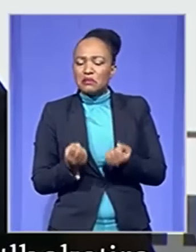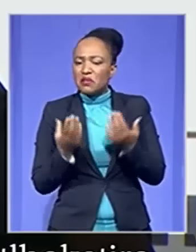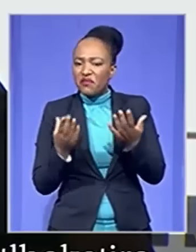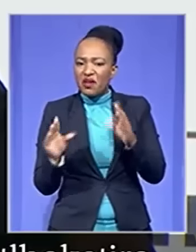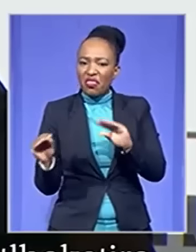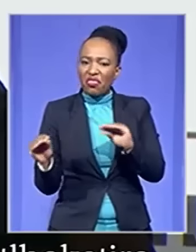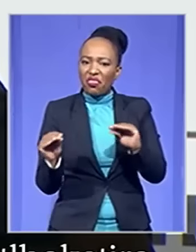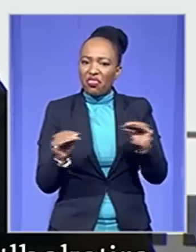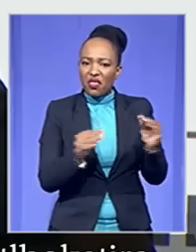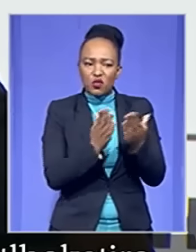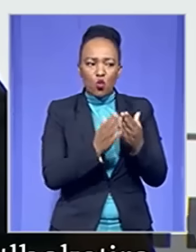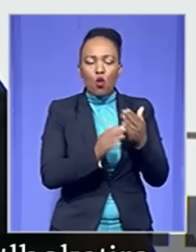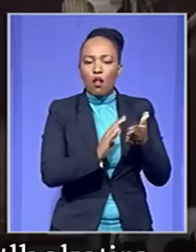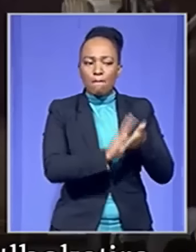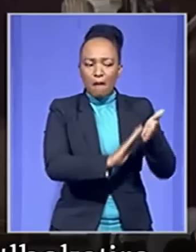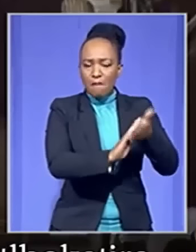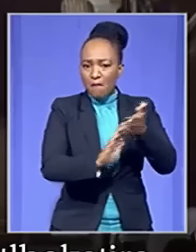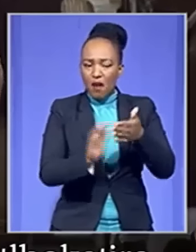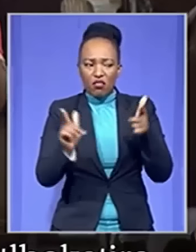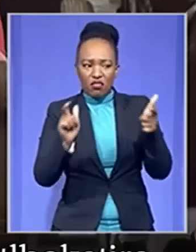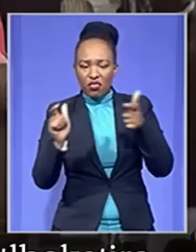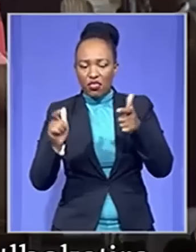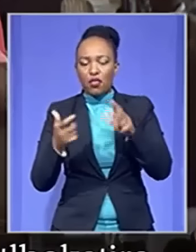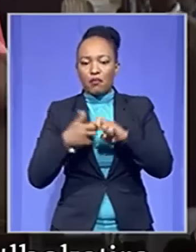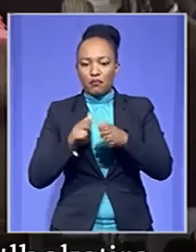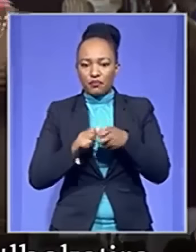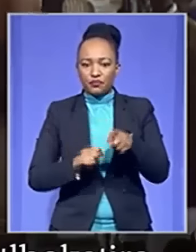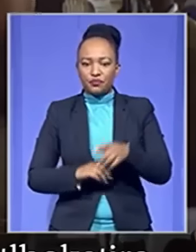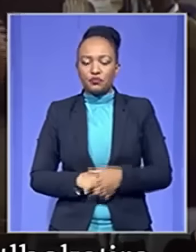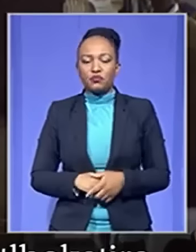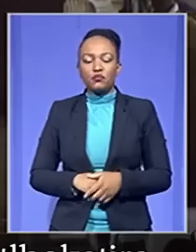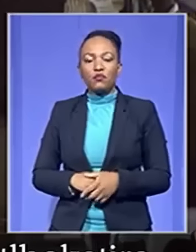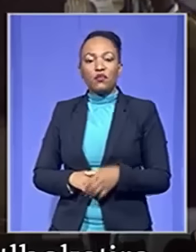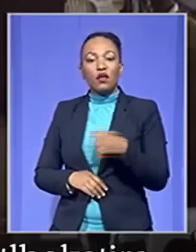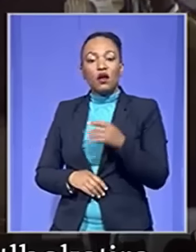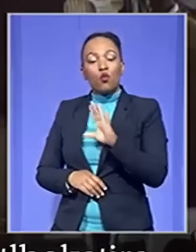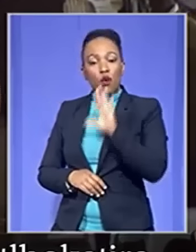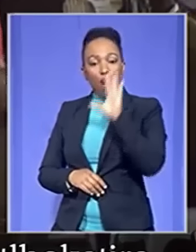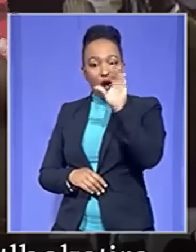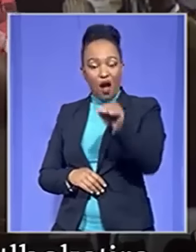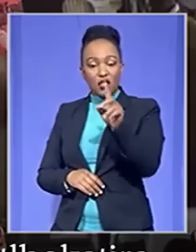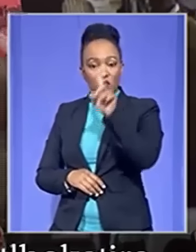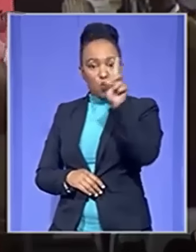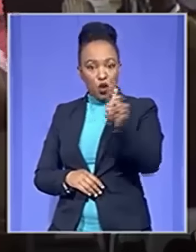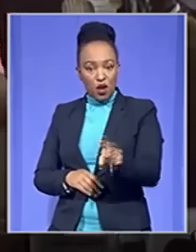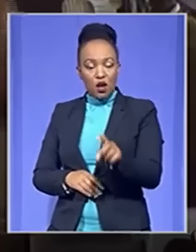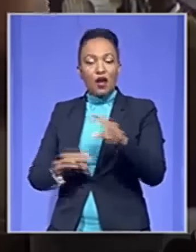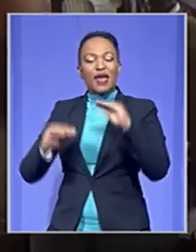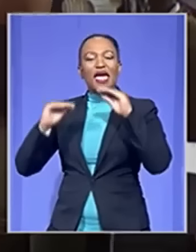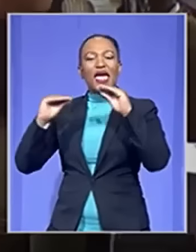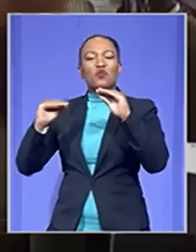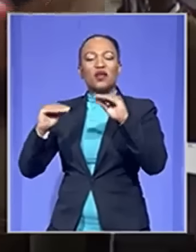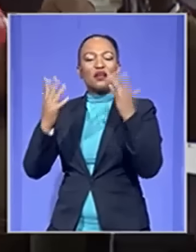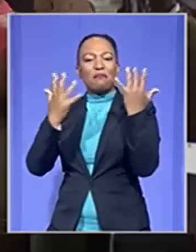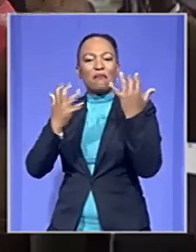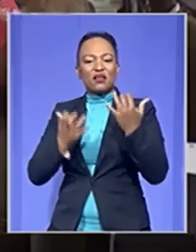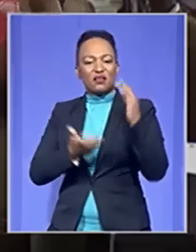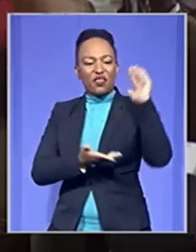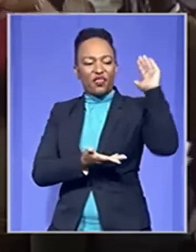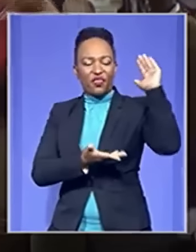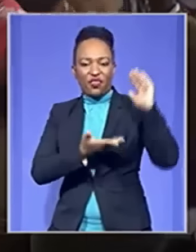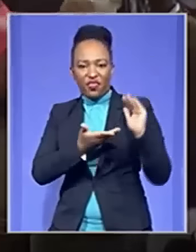letsatsi ya dikolo. We are asking this question. If you cut the budget of our education, but in the